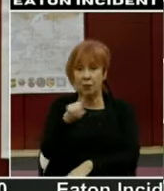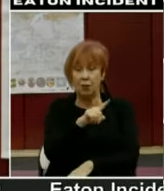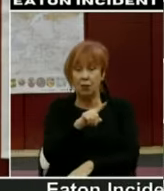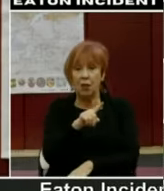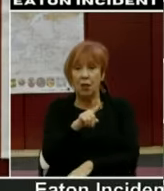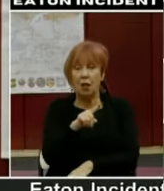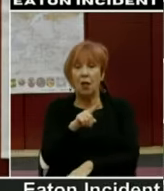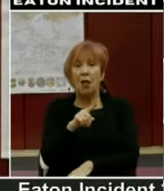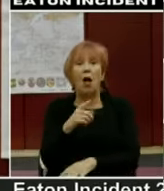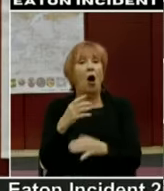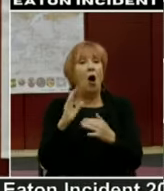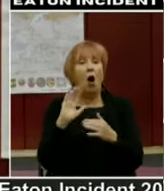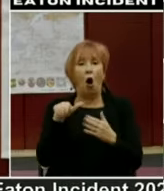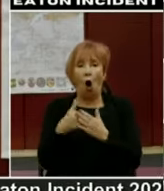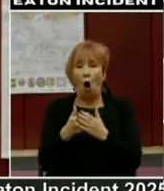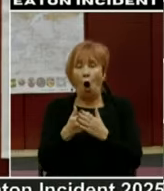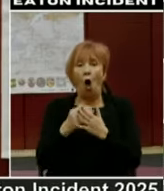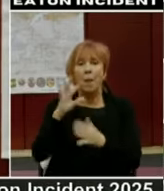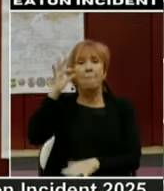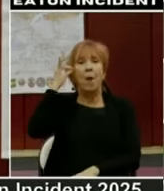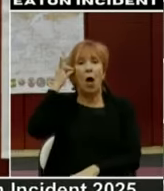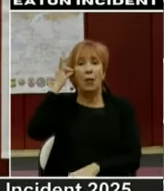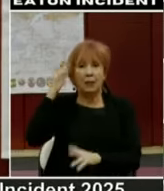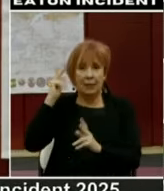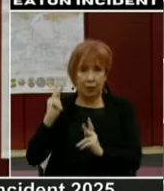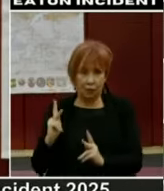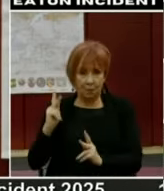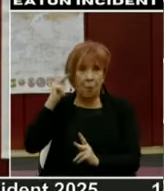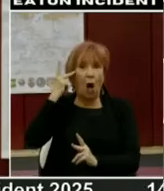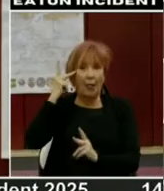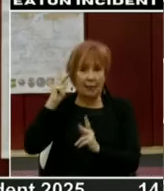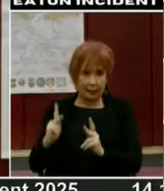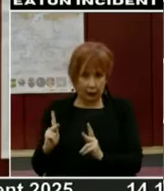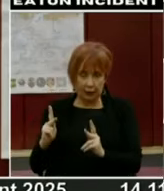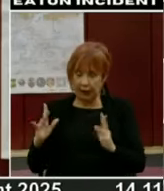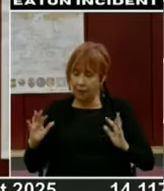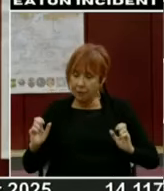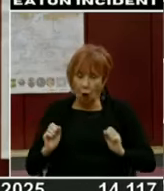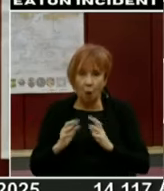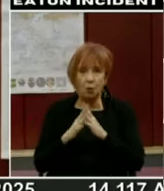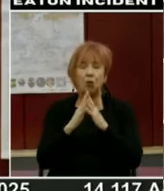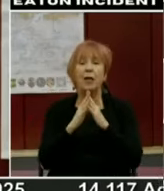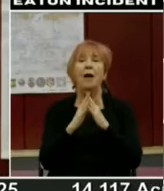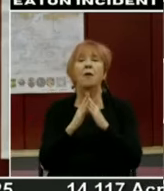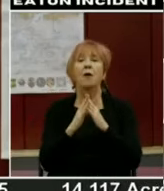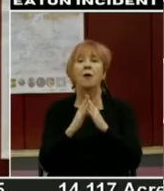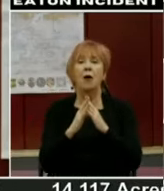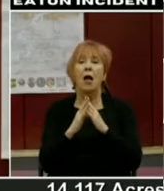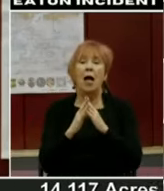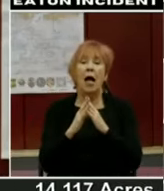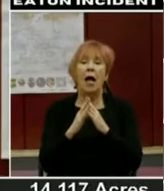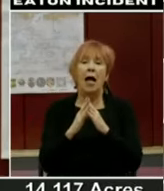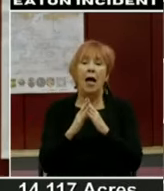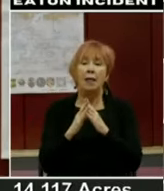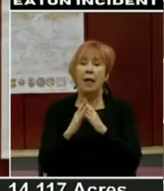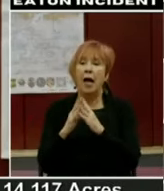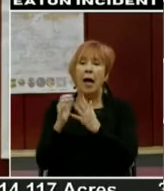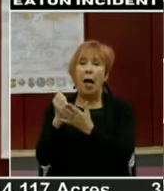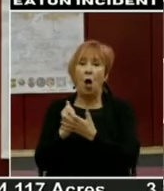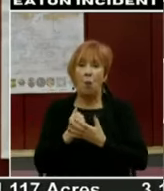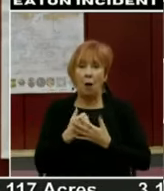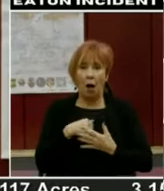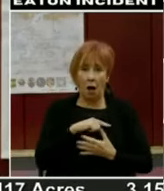elected officials have come together, and they really are bosses and make it possible for us to be able to listen to you, and